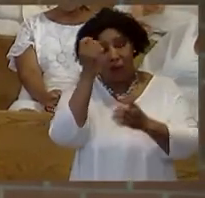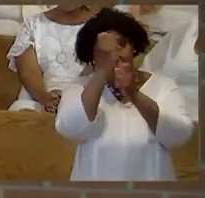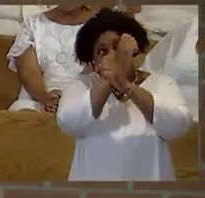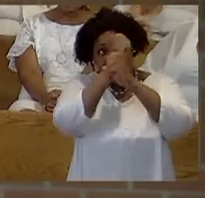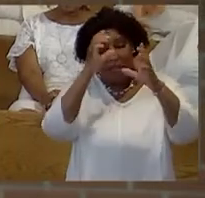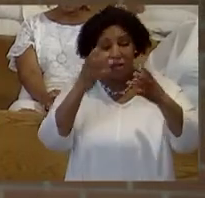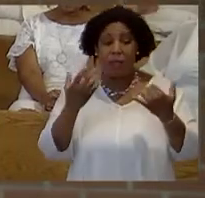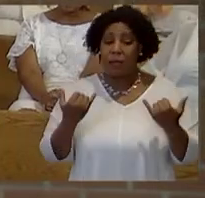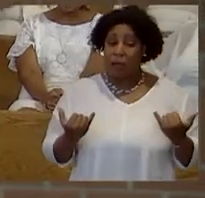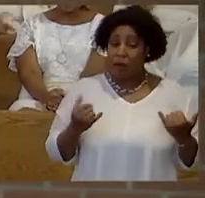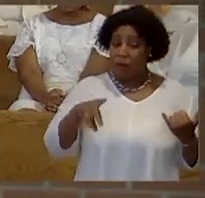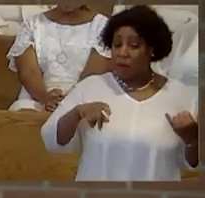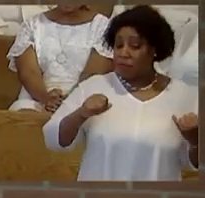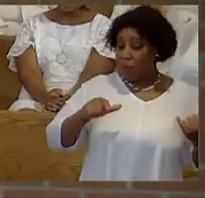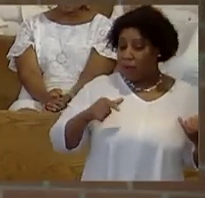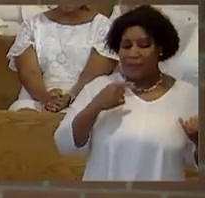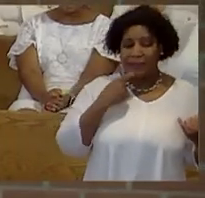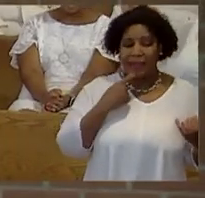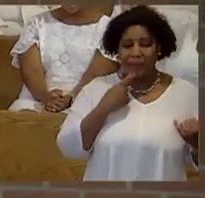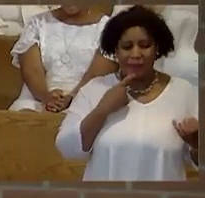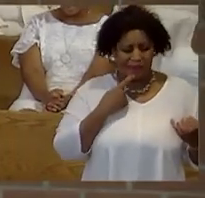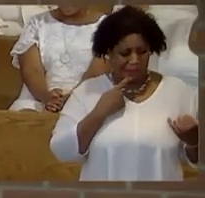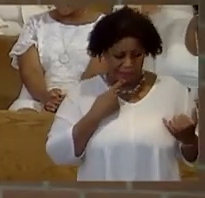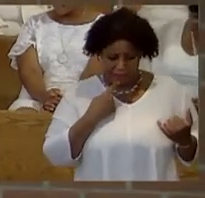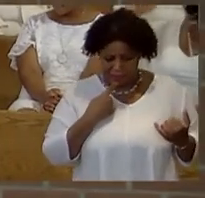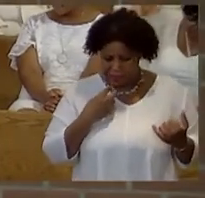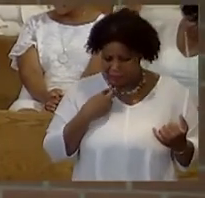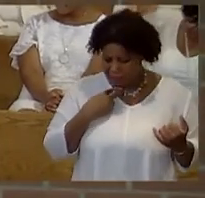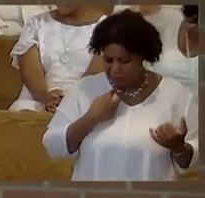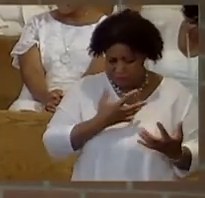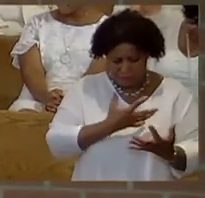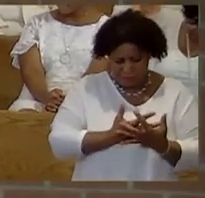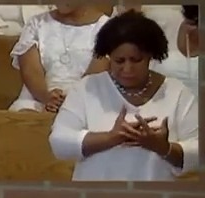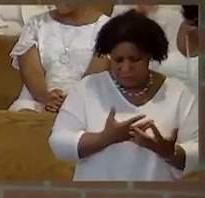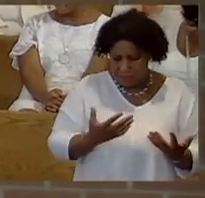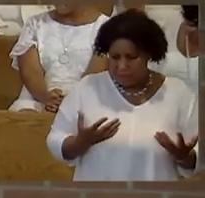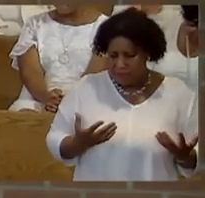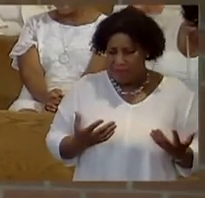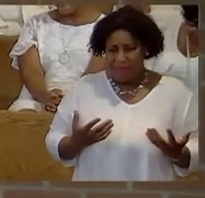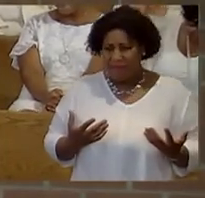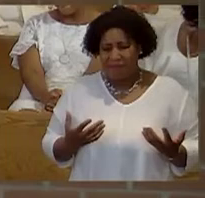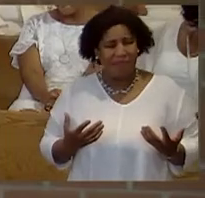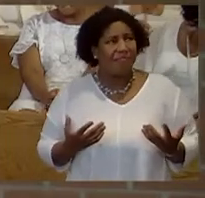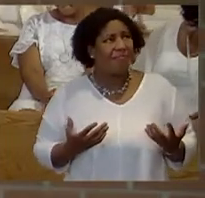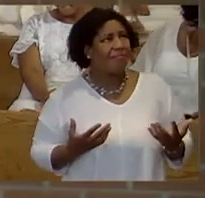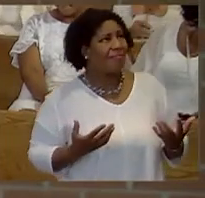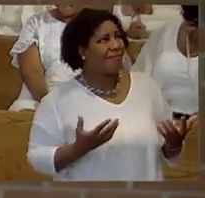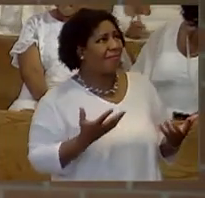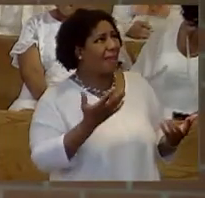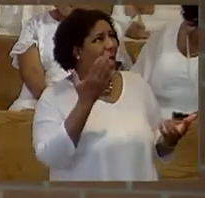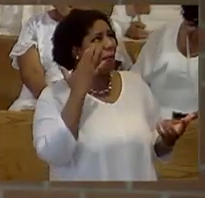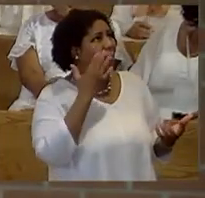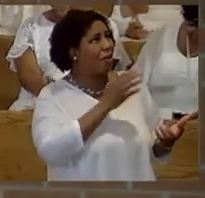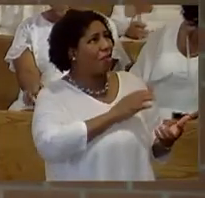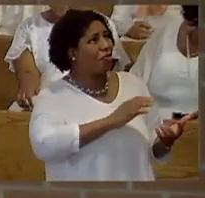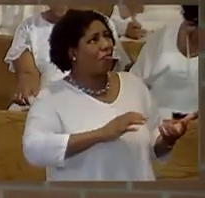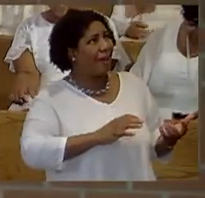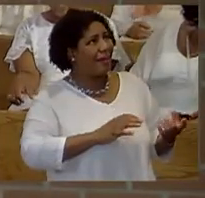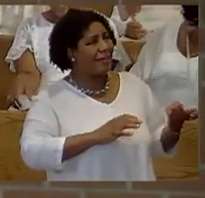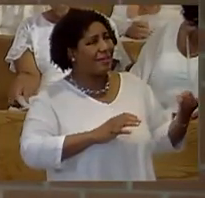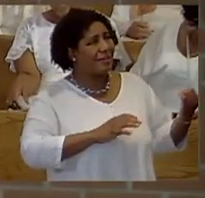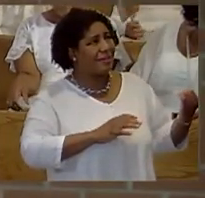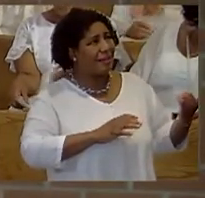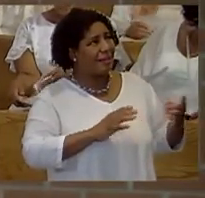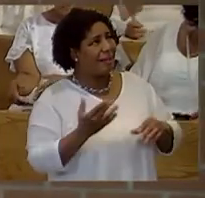So not only does Paul says, I'm in jail, but I want to know Christ. I want to know the power of